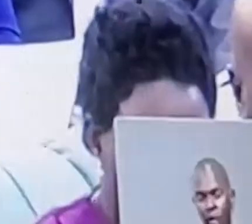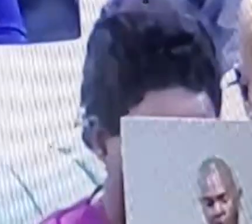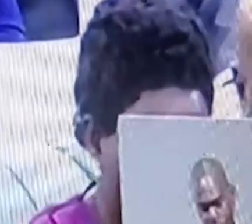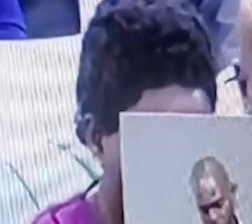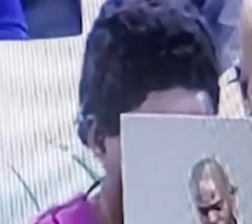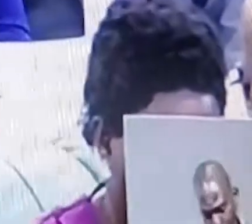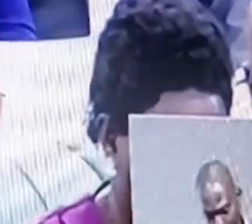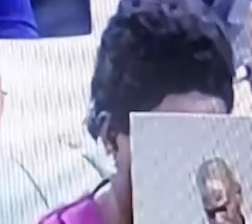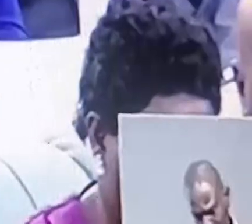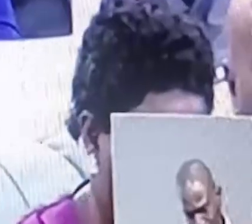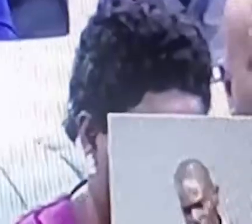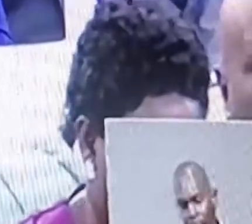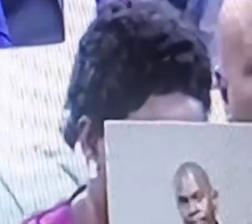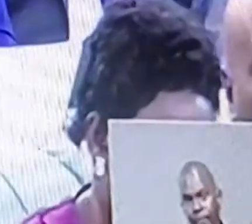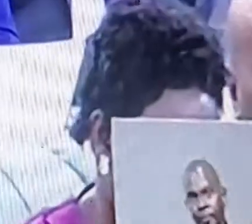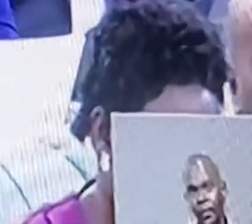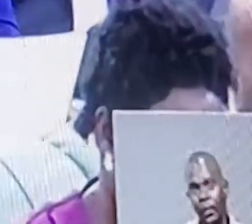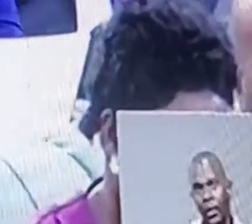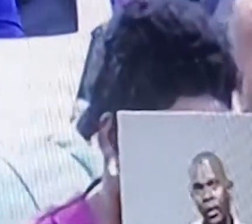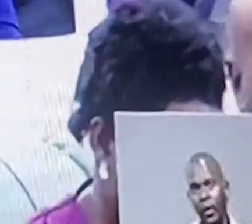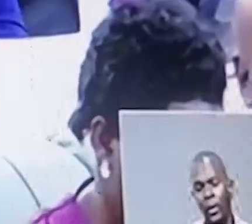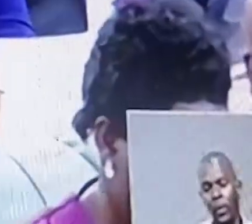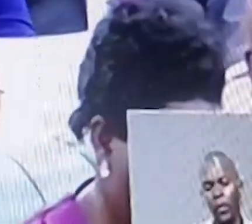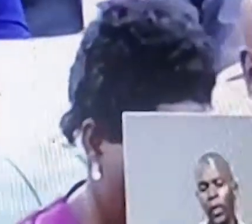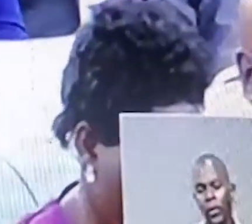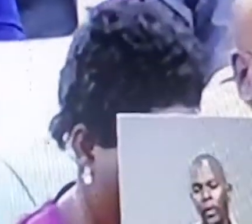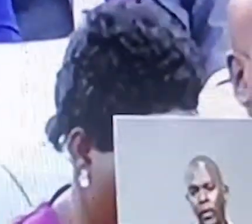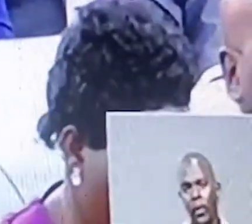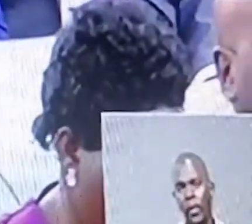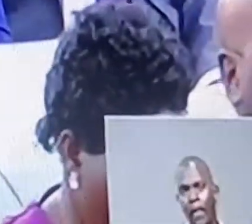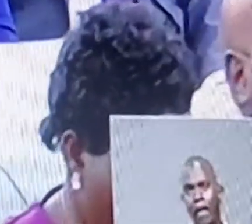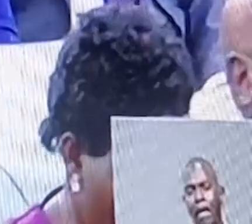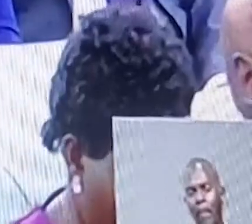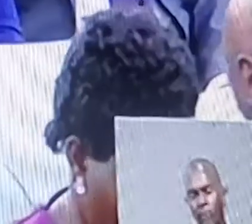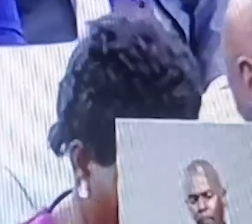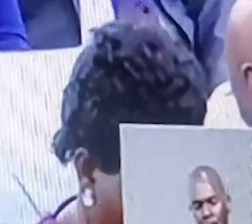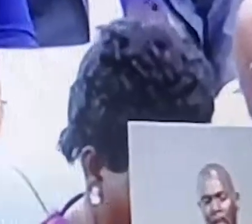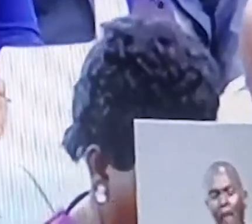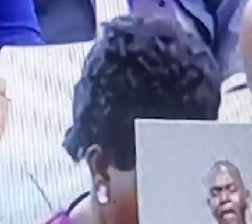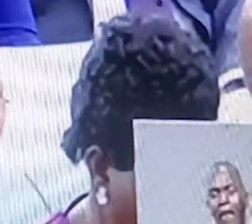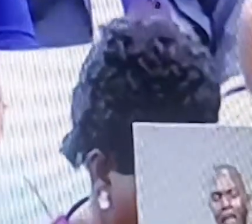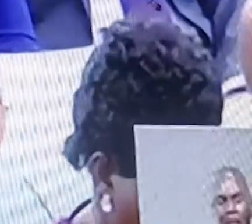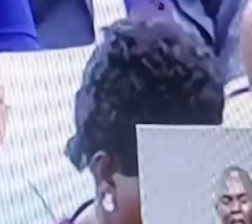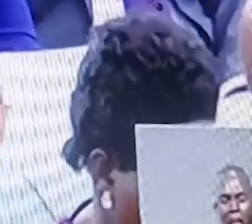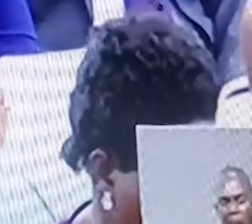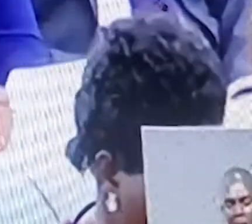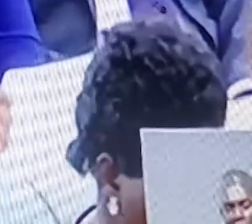rules, Rule 121 and Rule